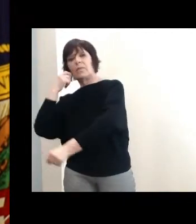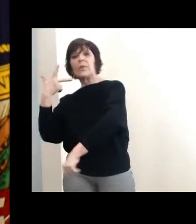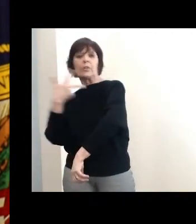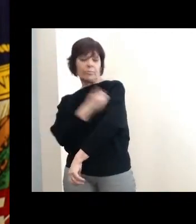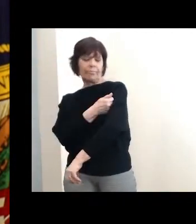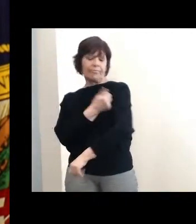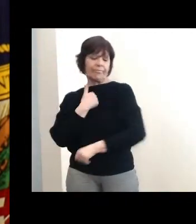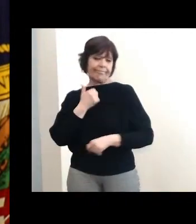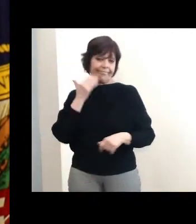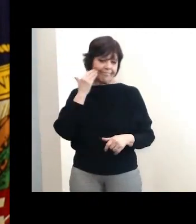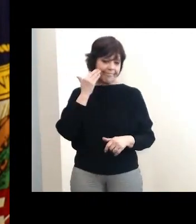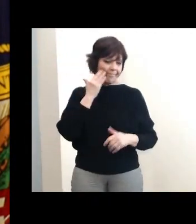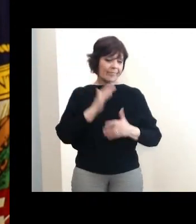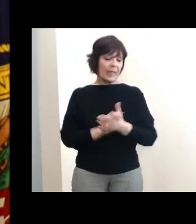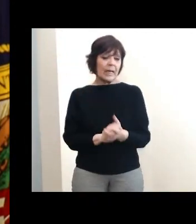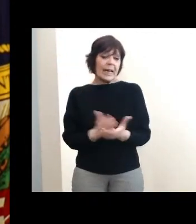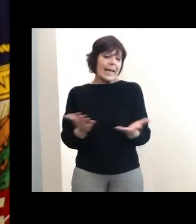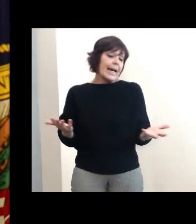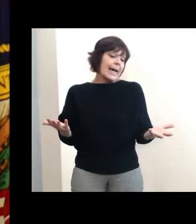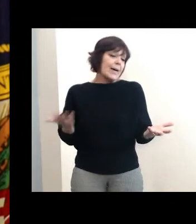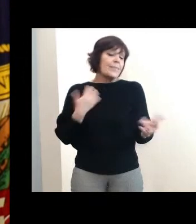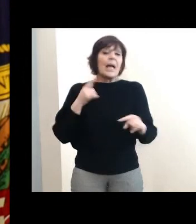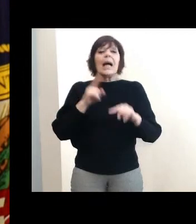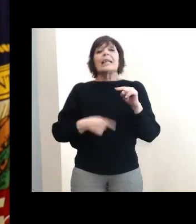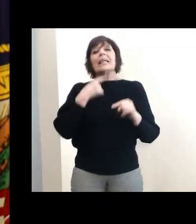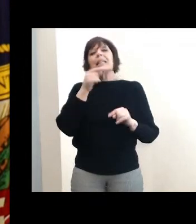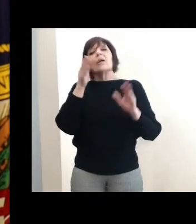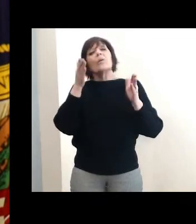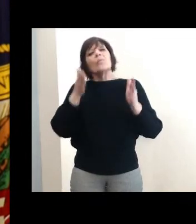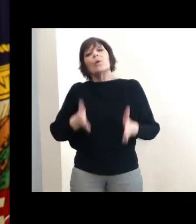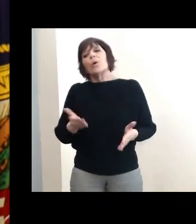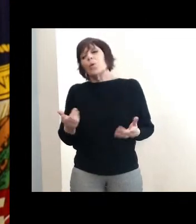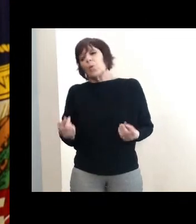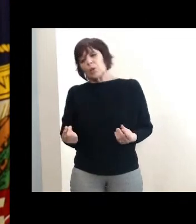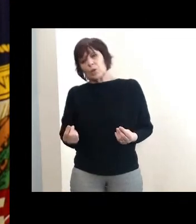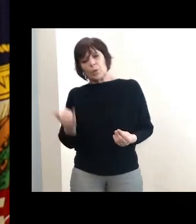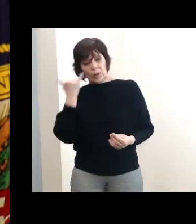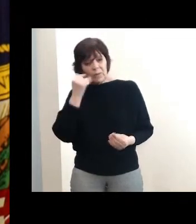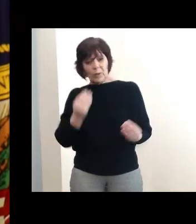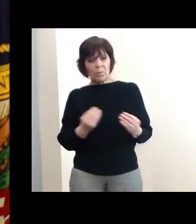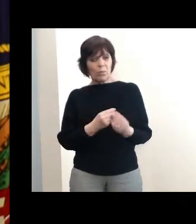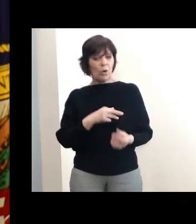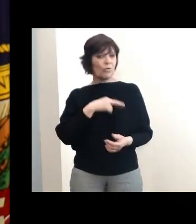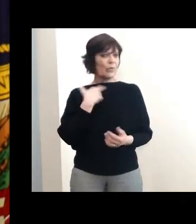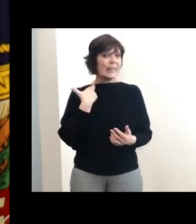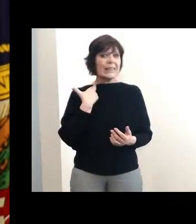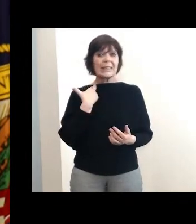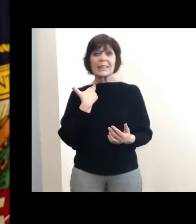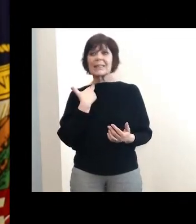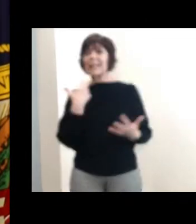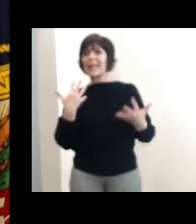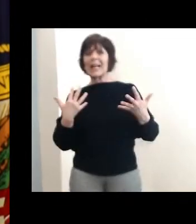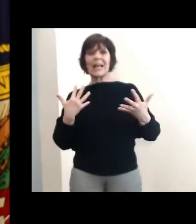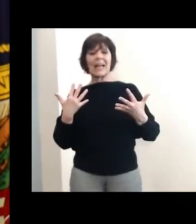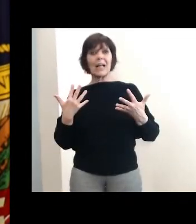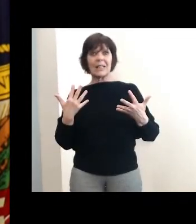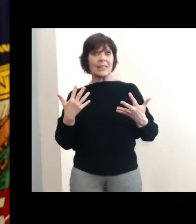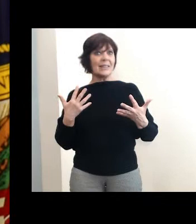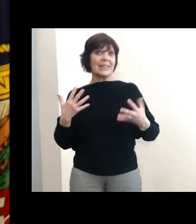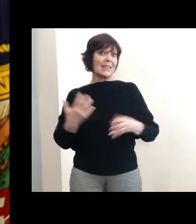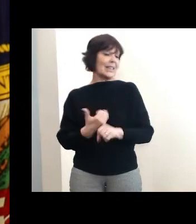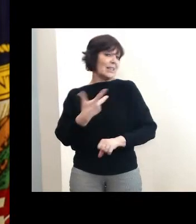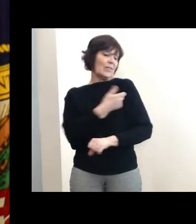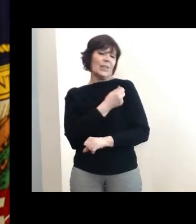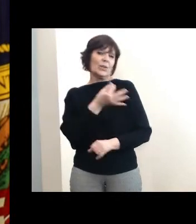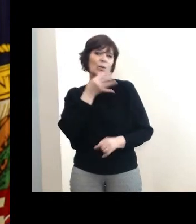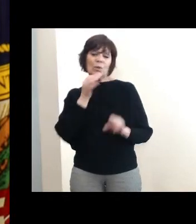Potsdam. I can't tell a person what to do. If they're more at risk, especially with comorbidities or their job, then they should get the vaccine as quickly as